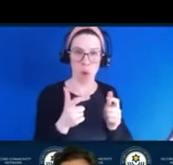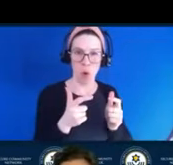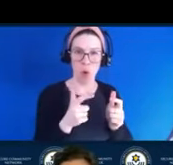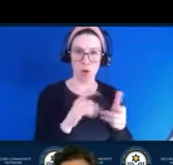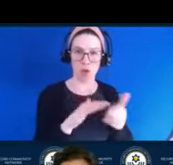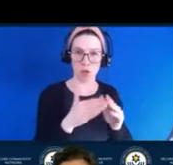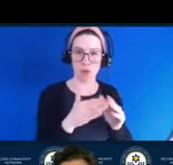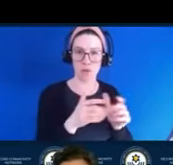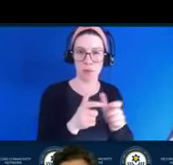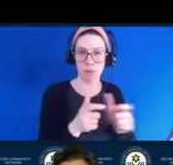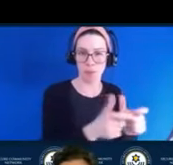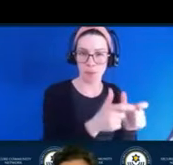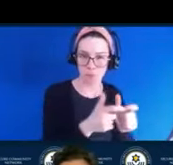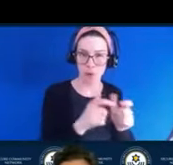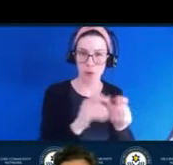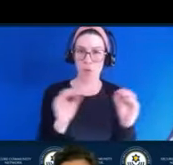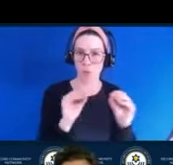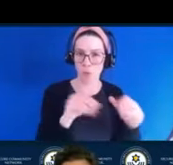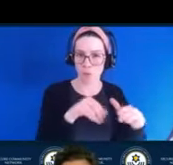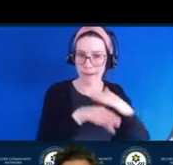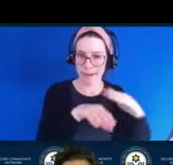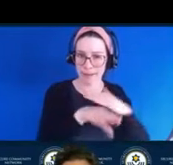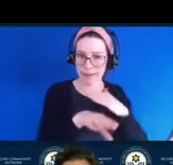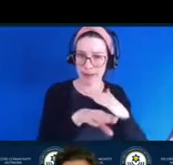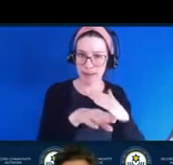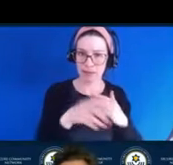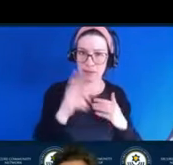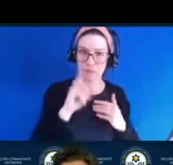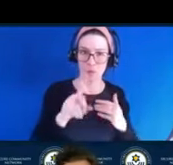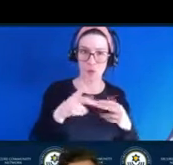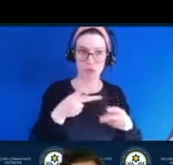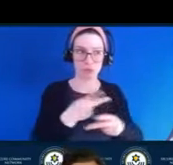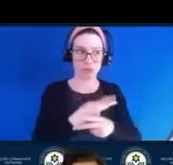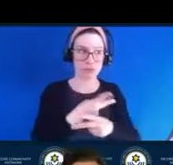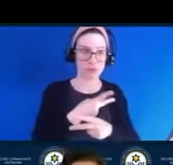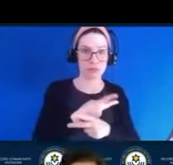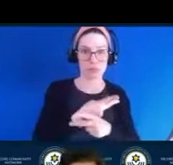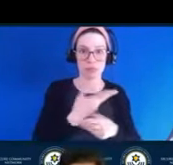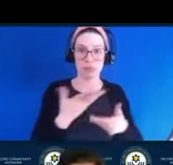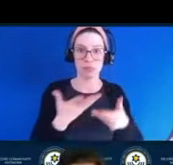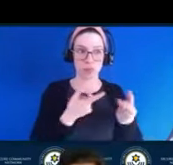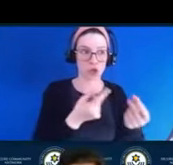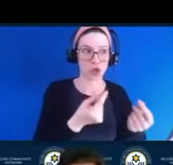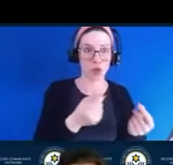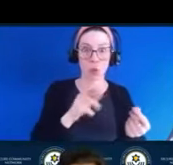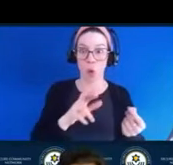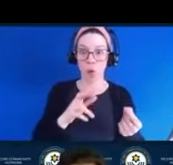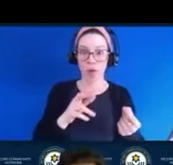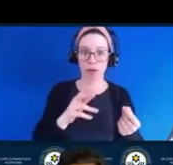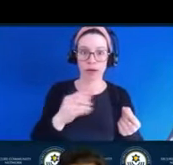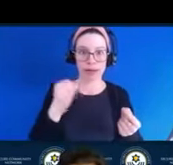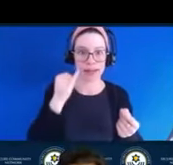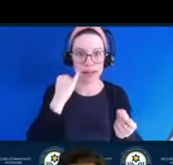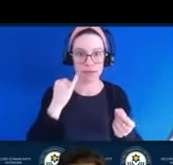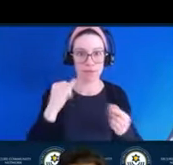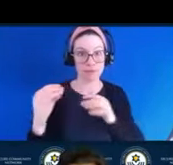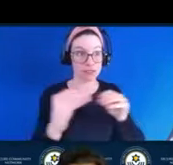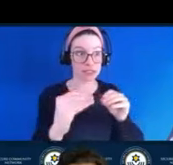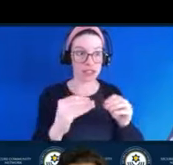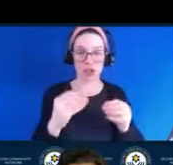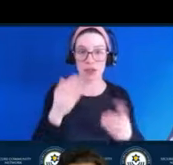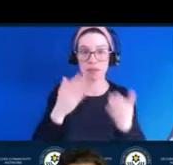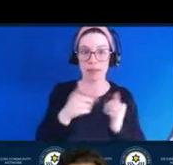understanding, access to even be able to discern what's being told to them. So how do we simplify things and make it that somebody doesn't